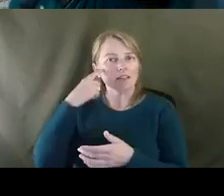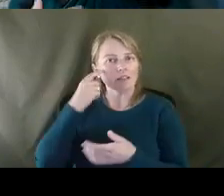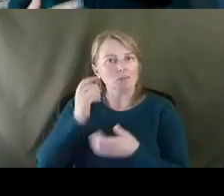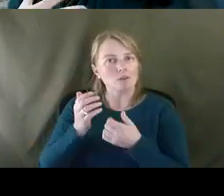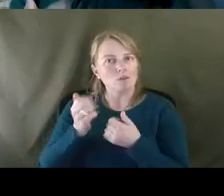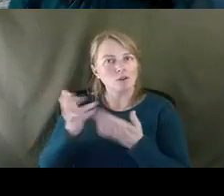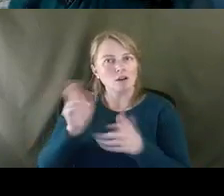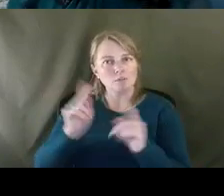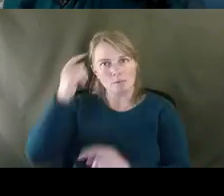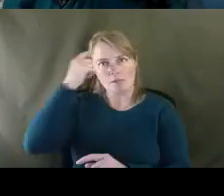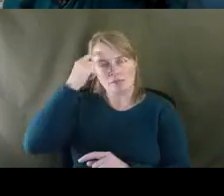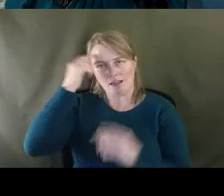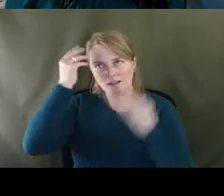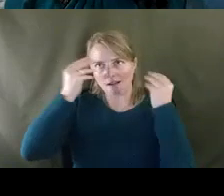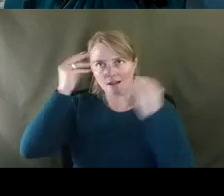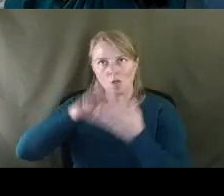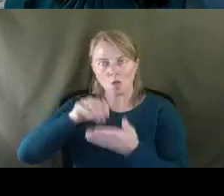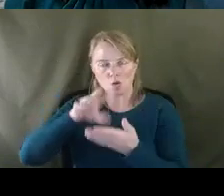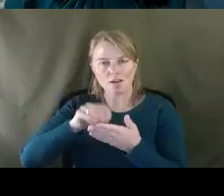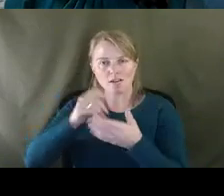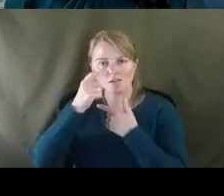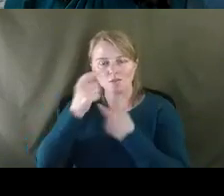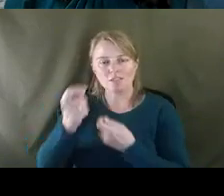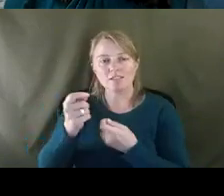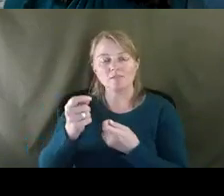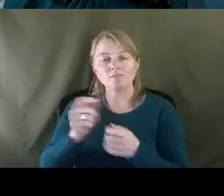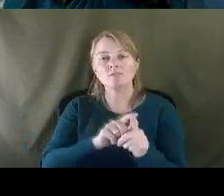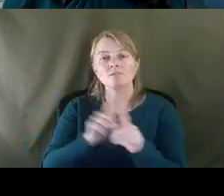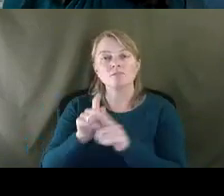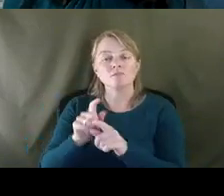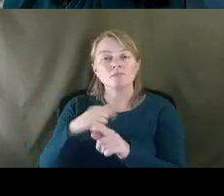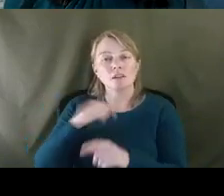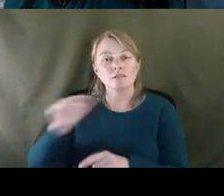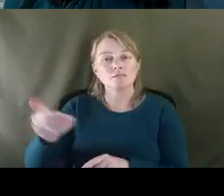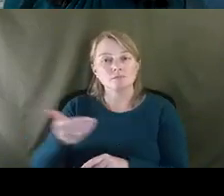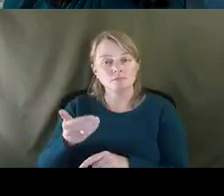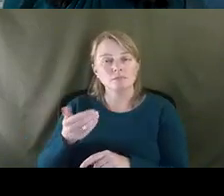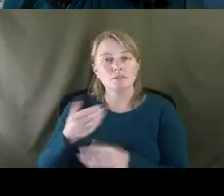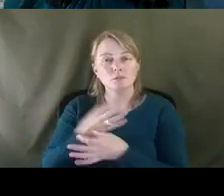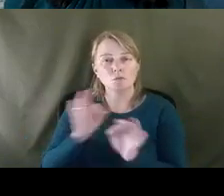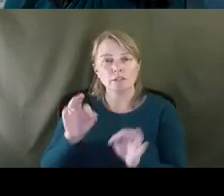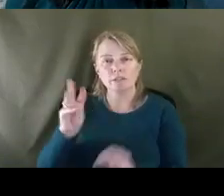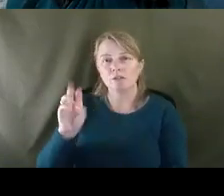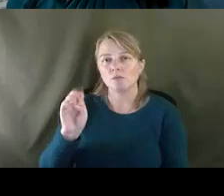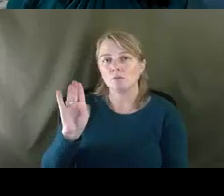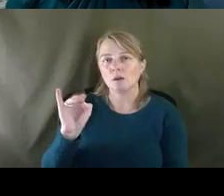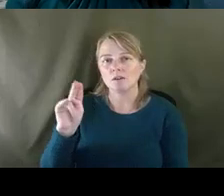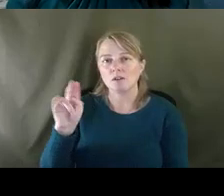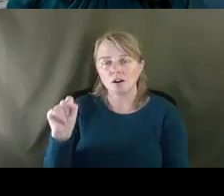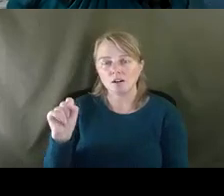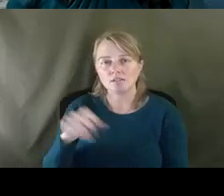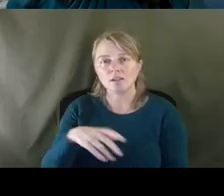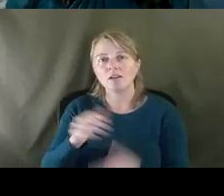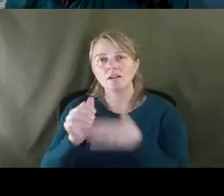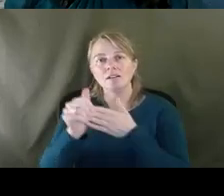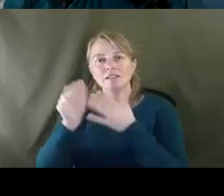thinking and learning and interested. I've also extended invitations to free webinars that I have access to or leader